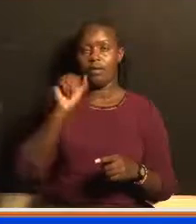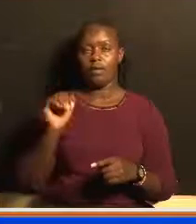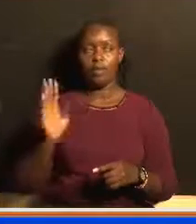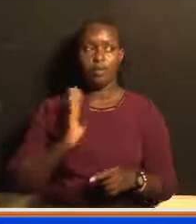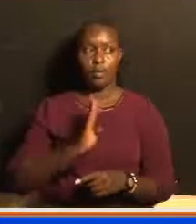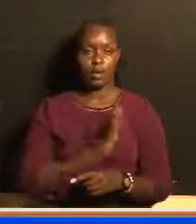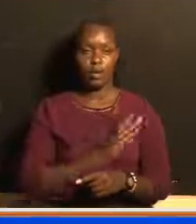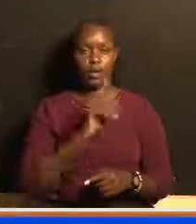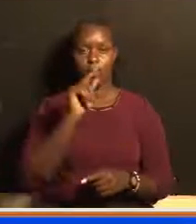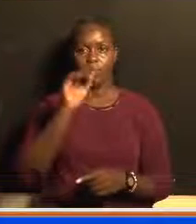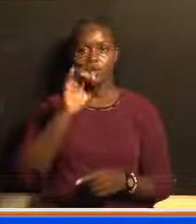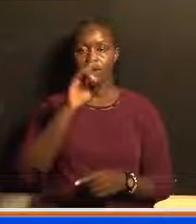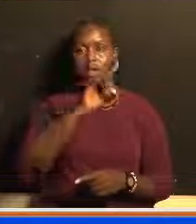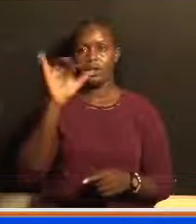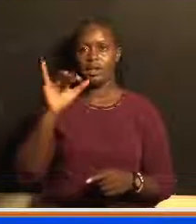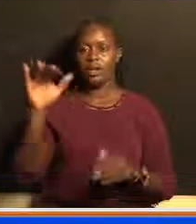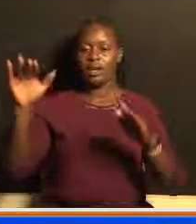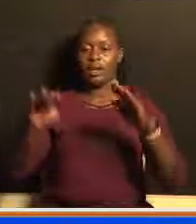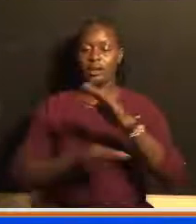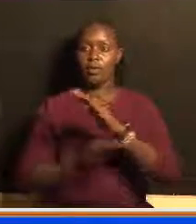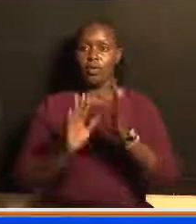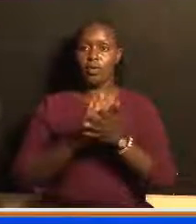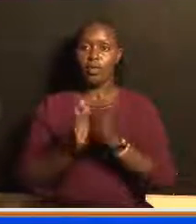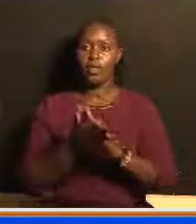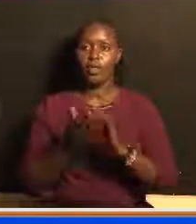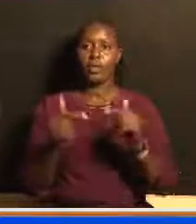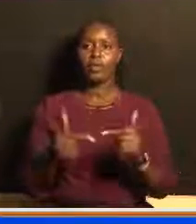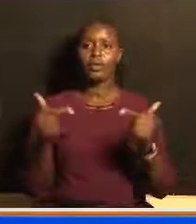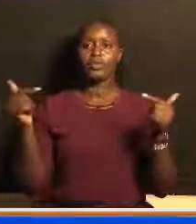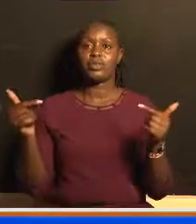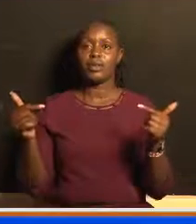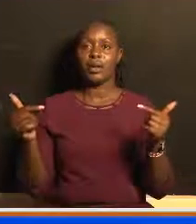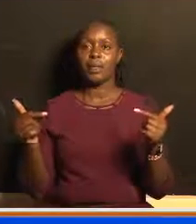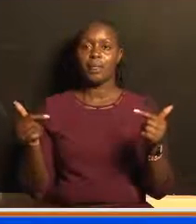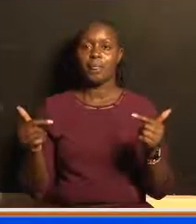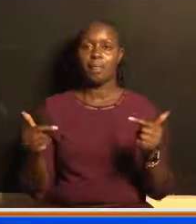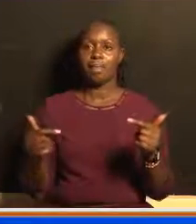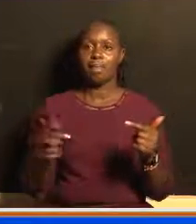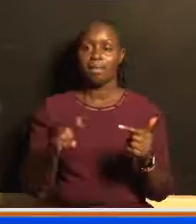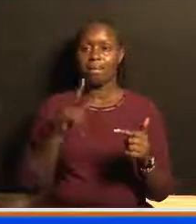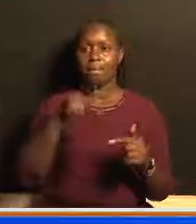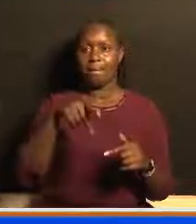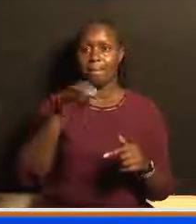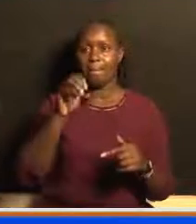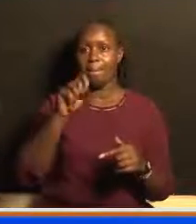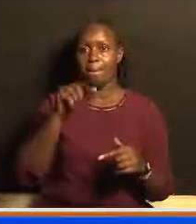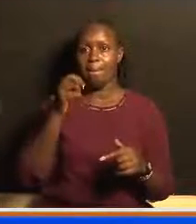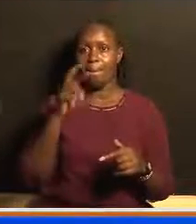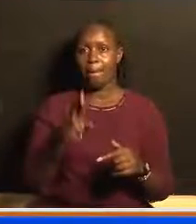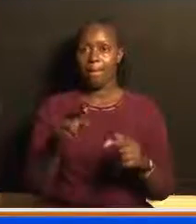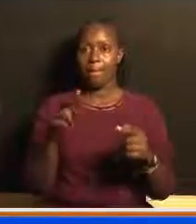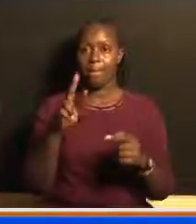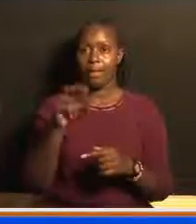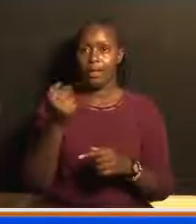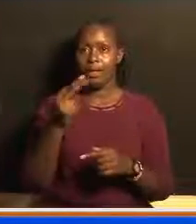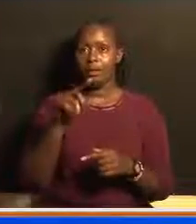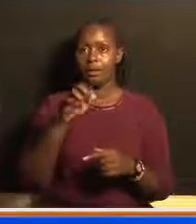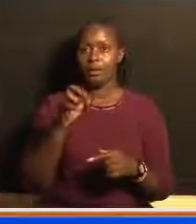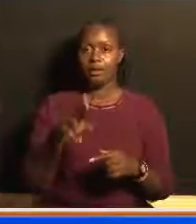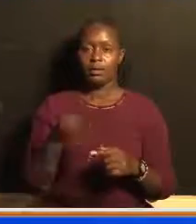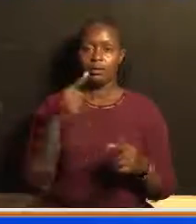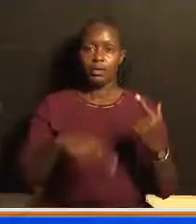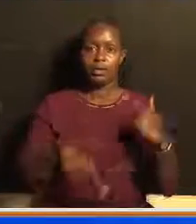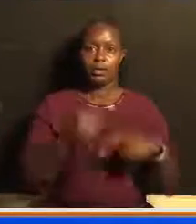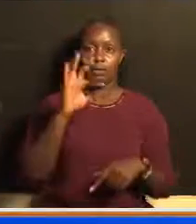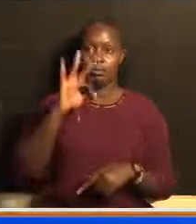was voted in as deputy president without opposition. Meanwhile, Posta Rangers striker Calvin Odongo won the FKF